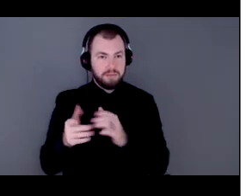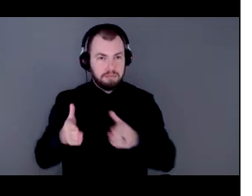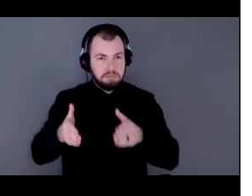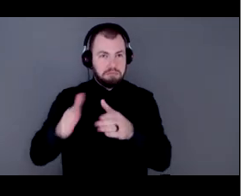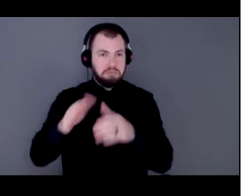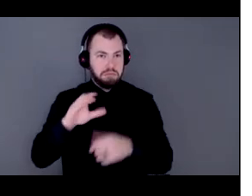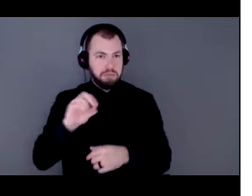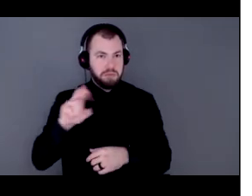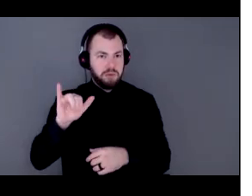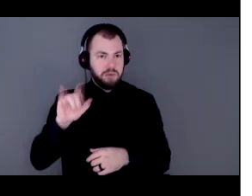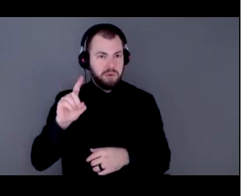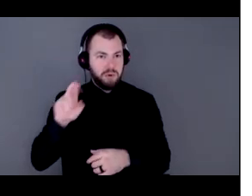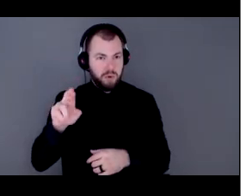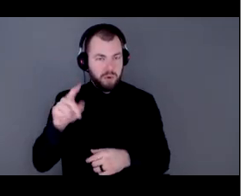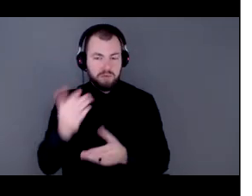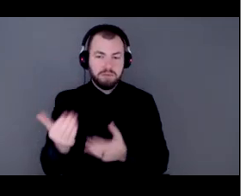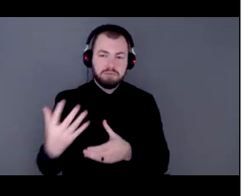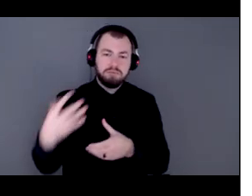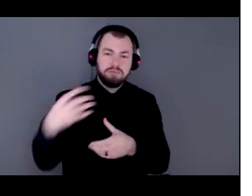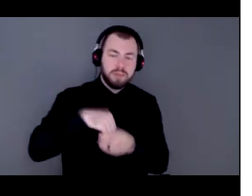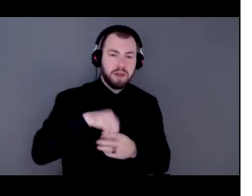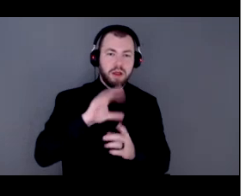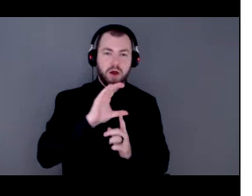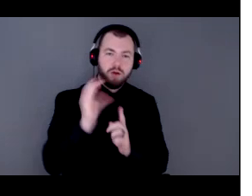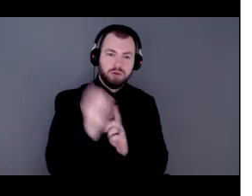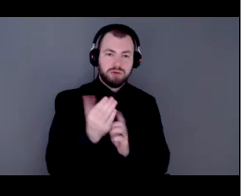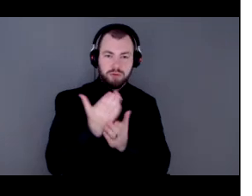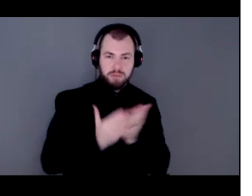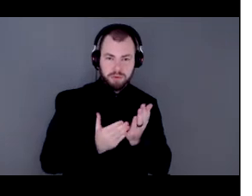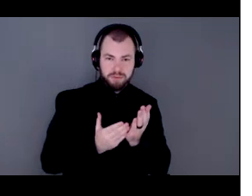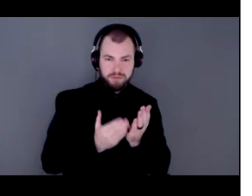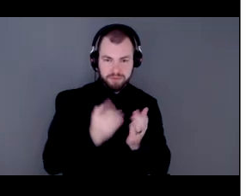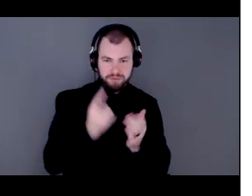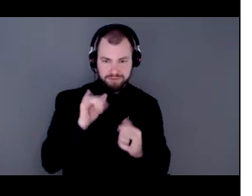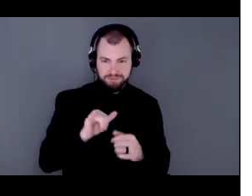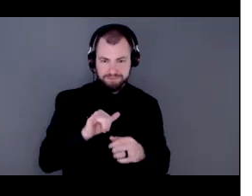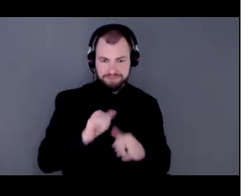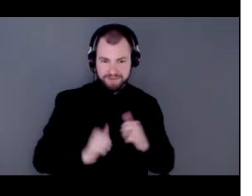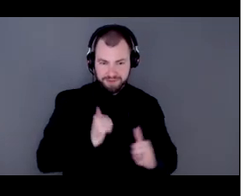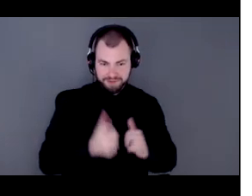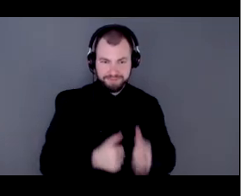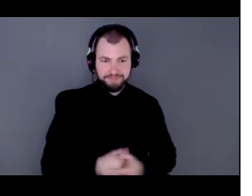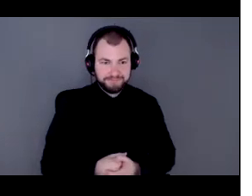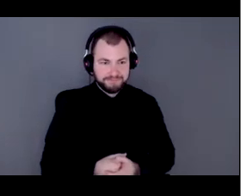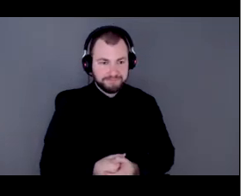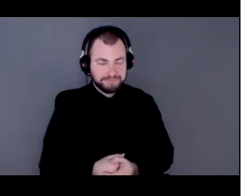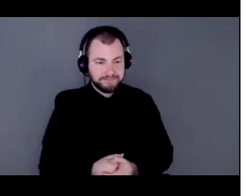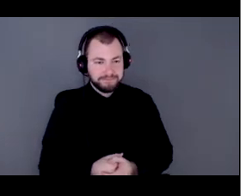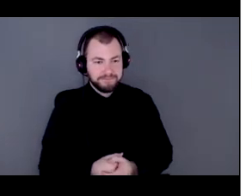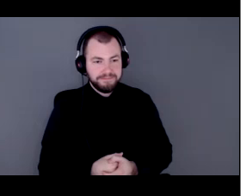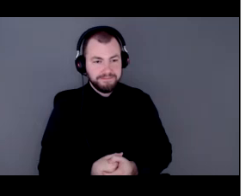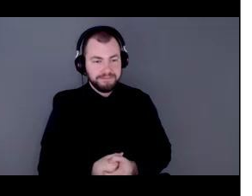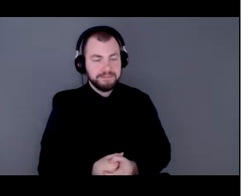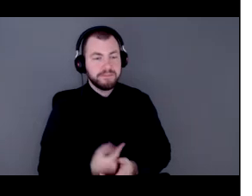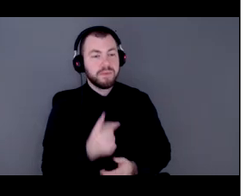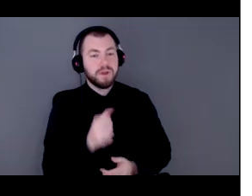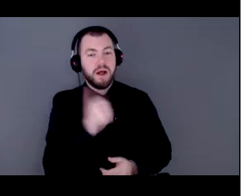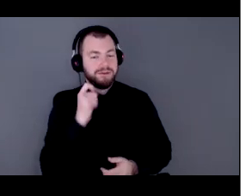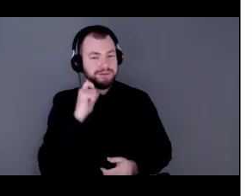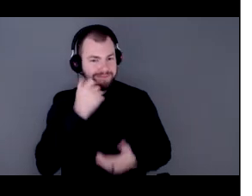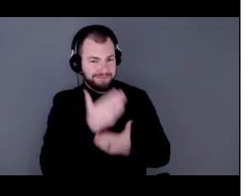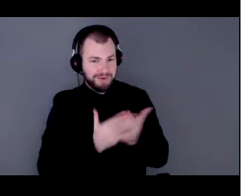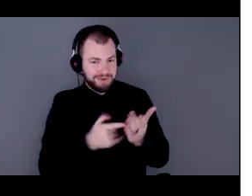bring in the cultural components into all these efforts. Next slide. One of the other really neat parts about this project